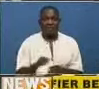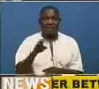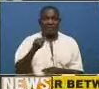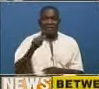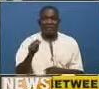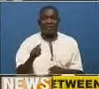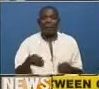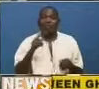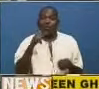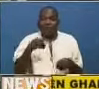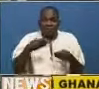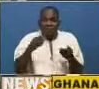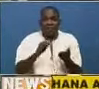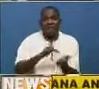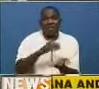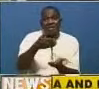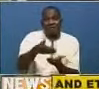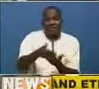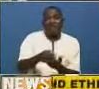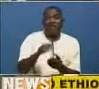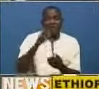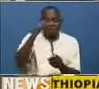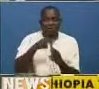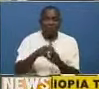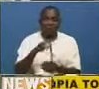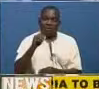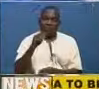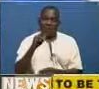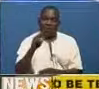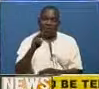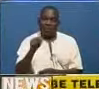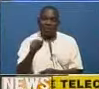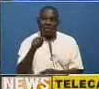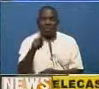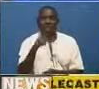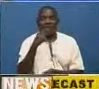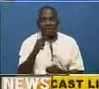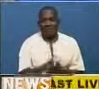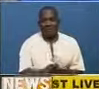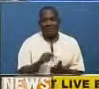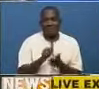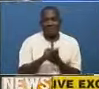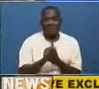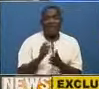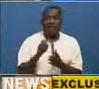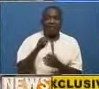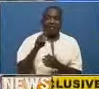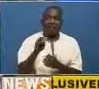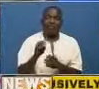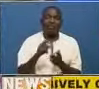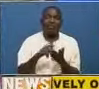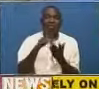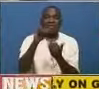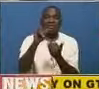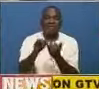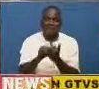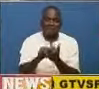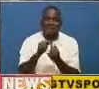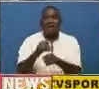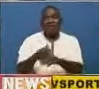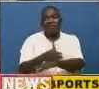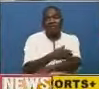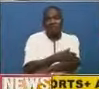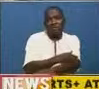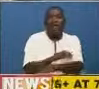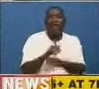CAT, providers of the laptops, Mr. Omorala Olatomi, said the EduCat platform will improve